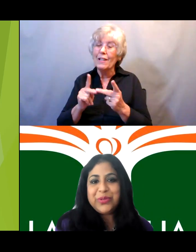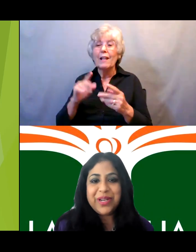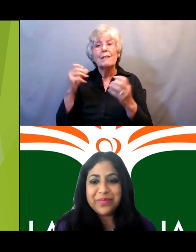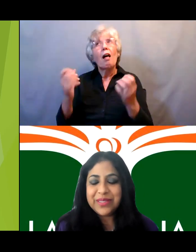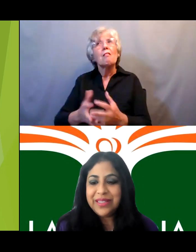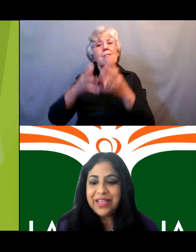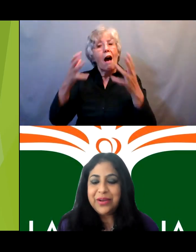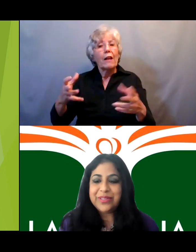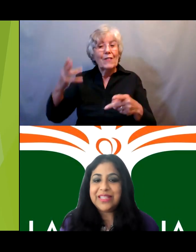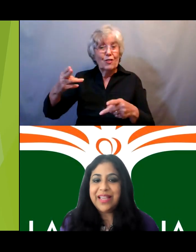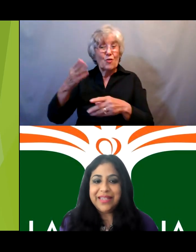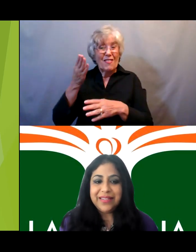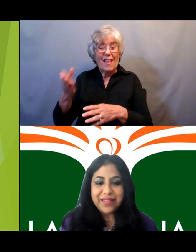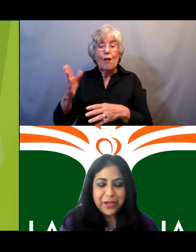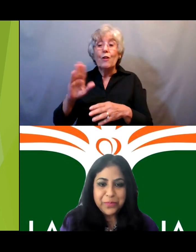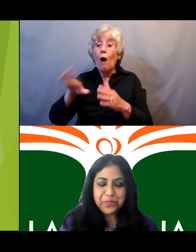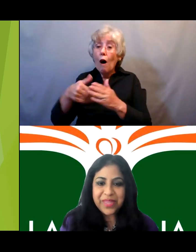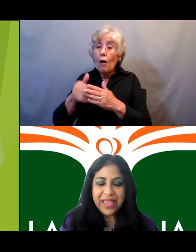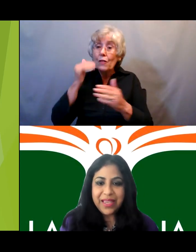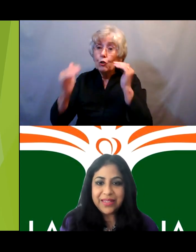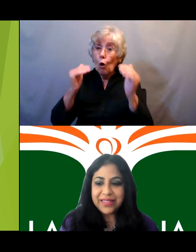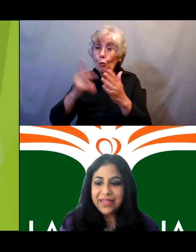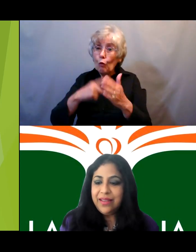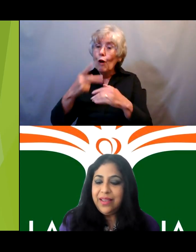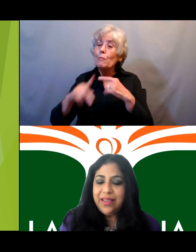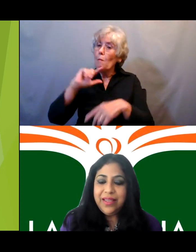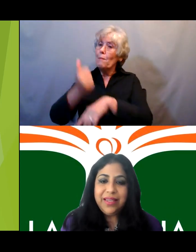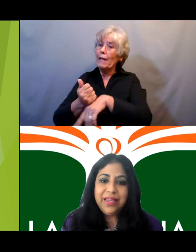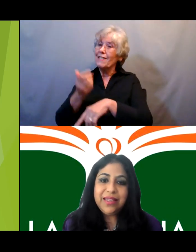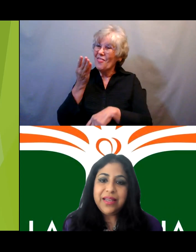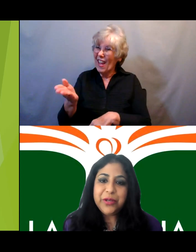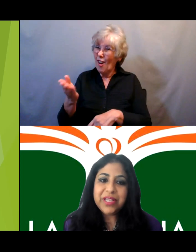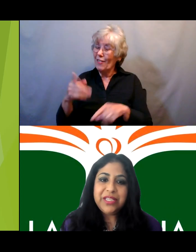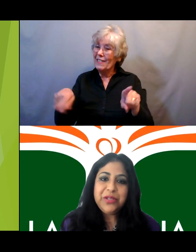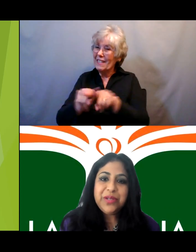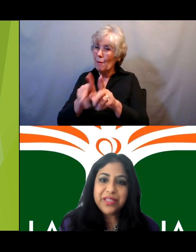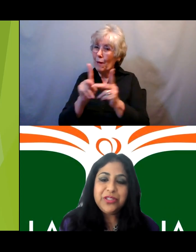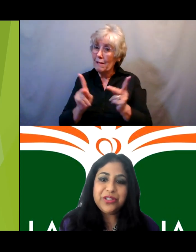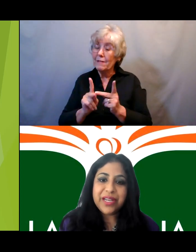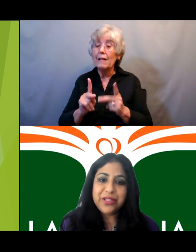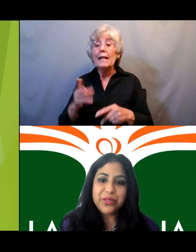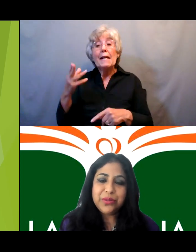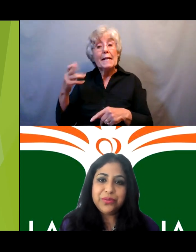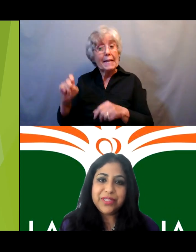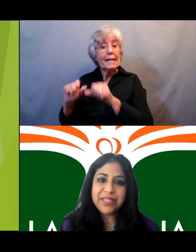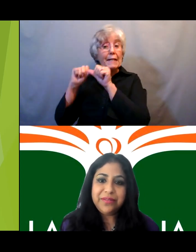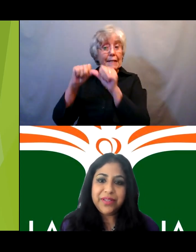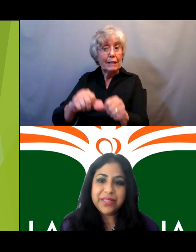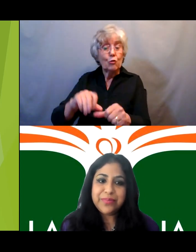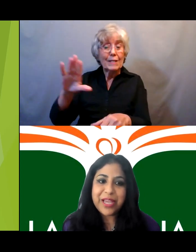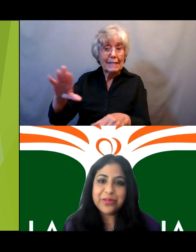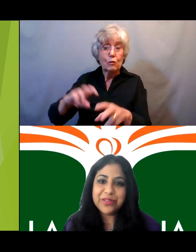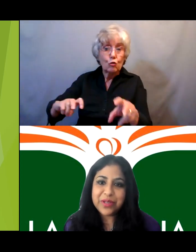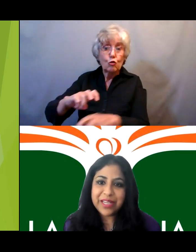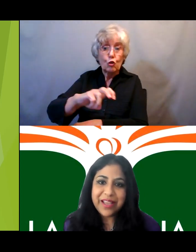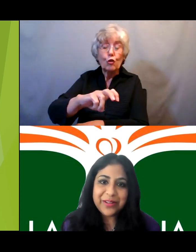adult programs reside. And he continued his journey to receive